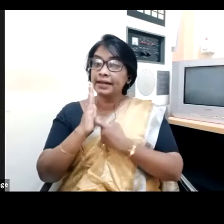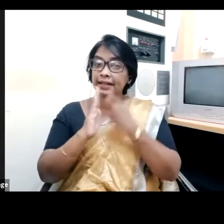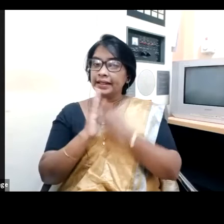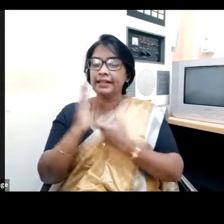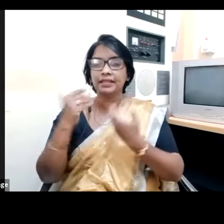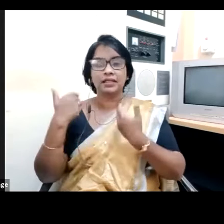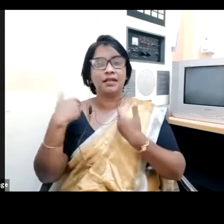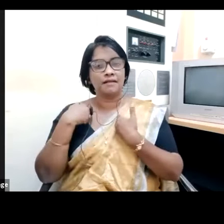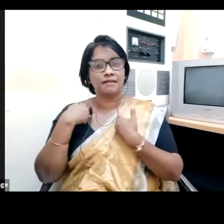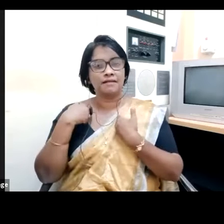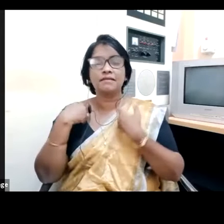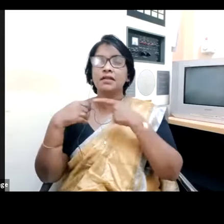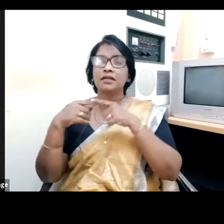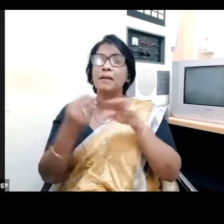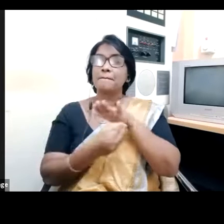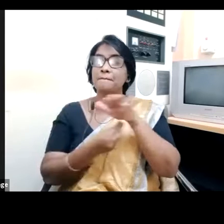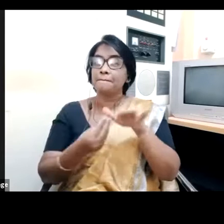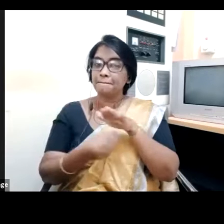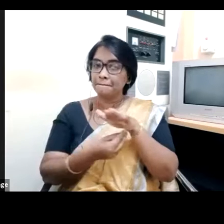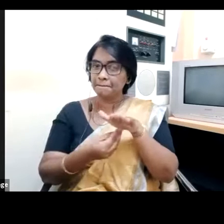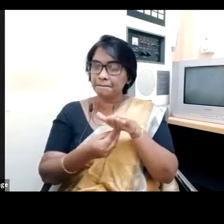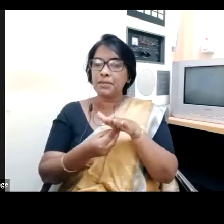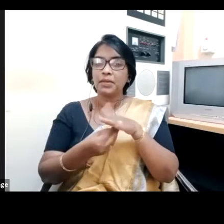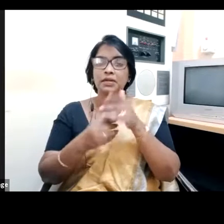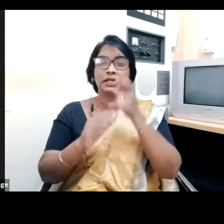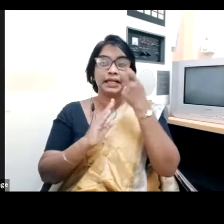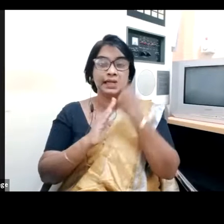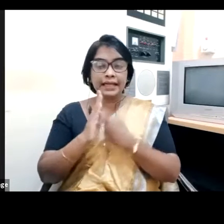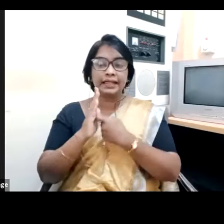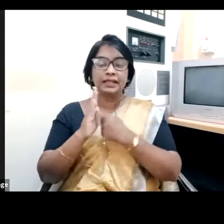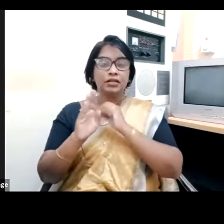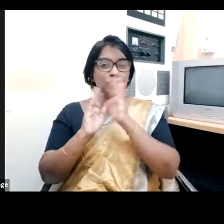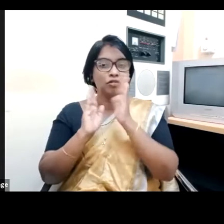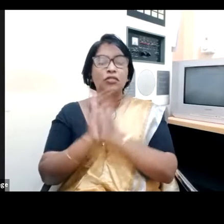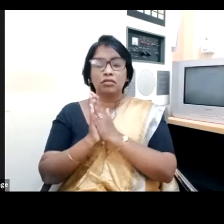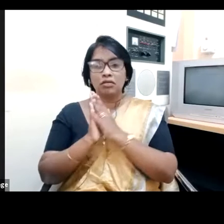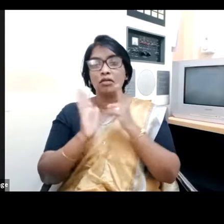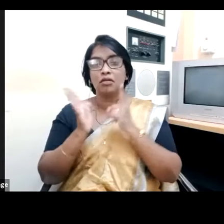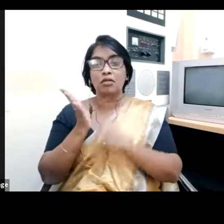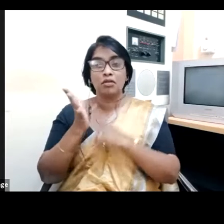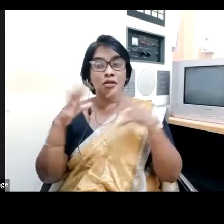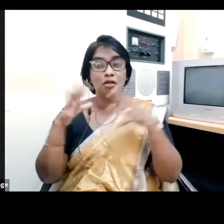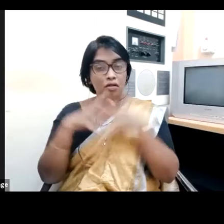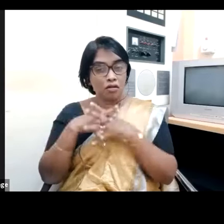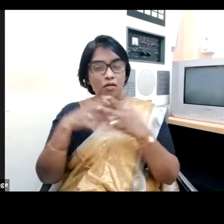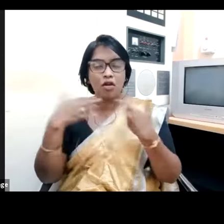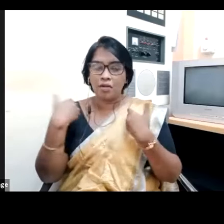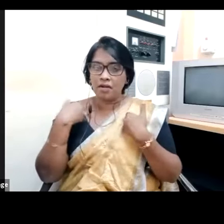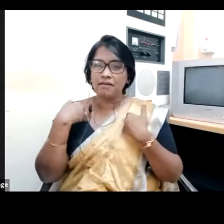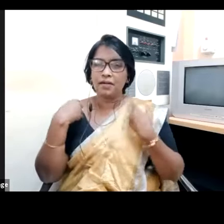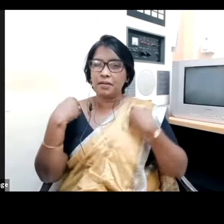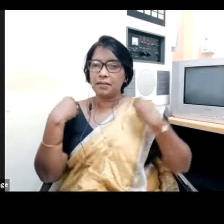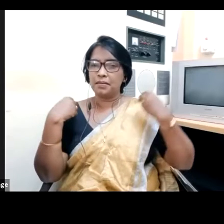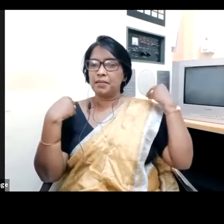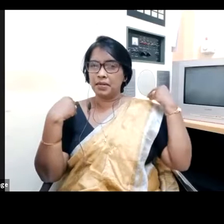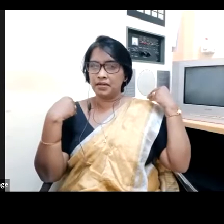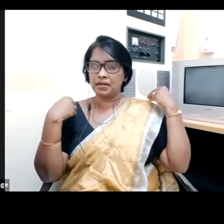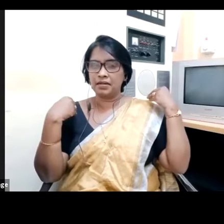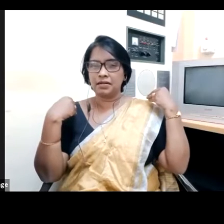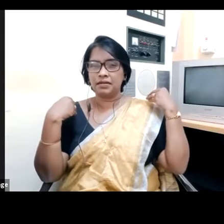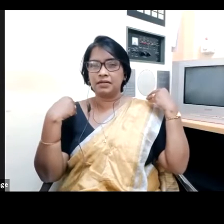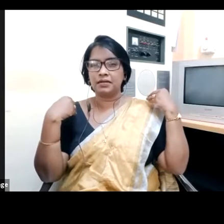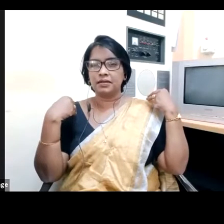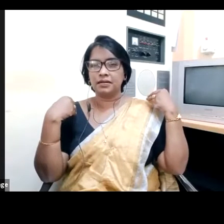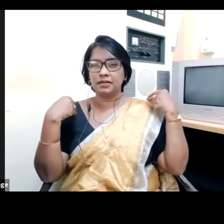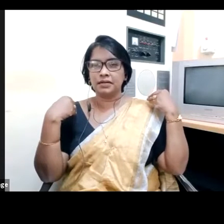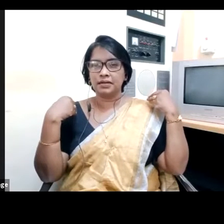And more recently, we have got the our nationally determined contributions have been updated